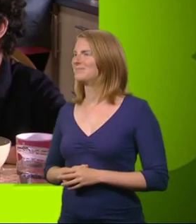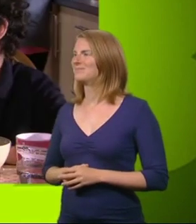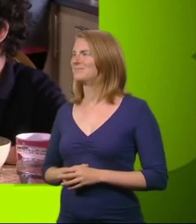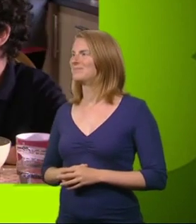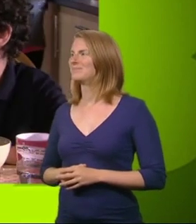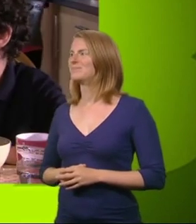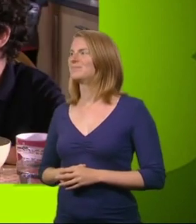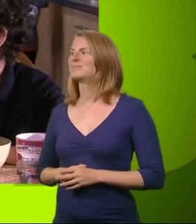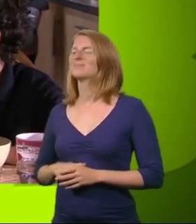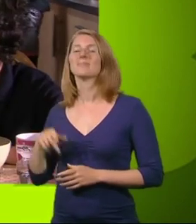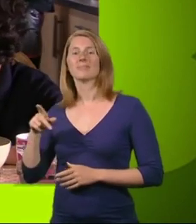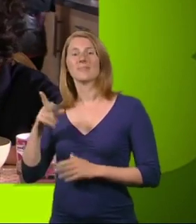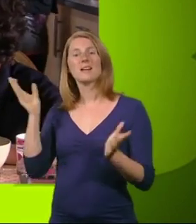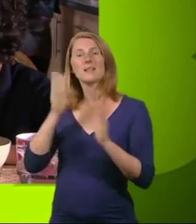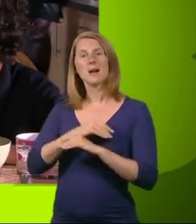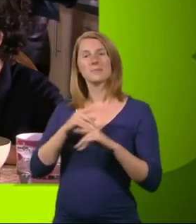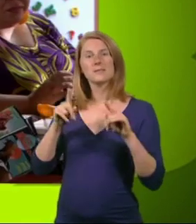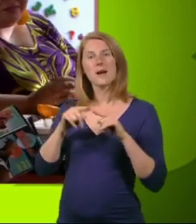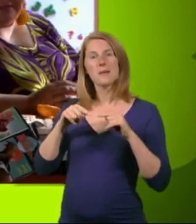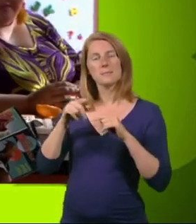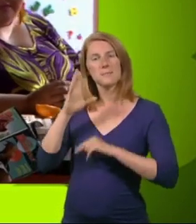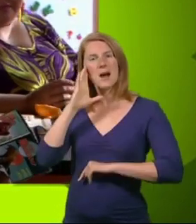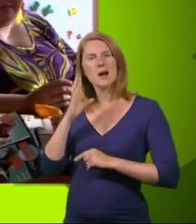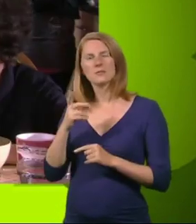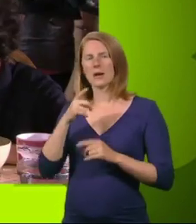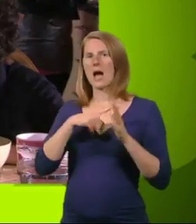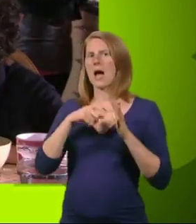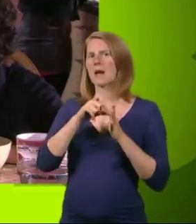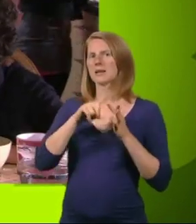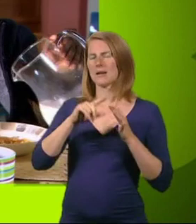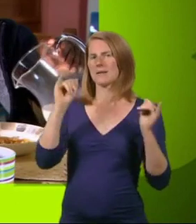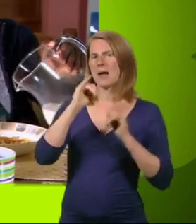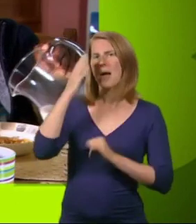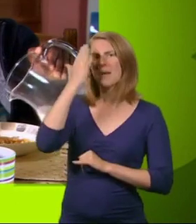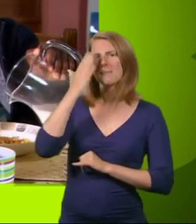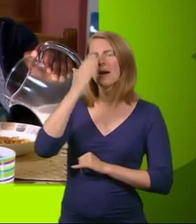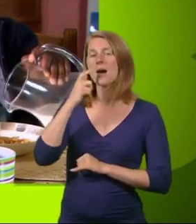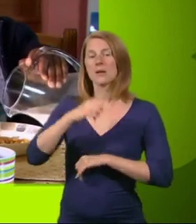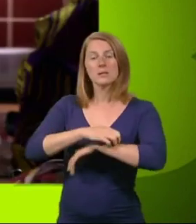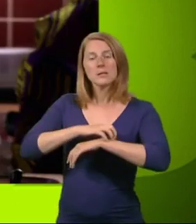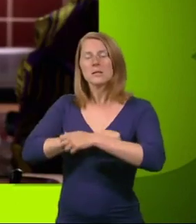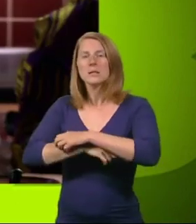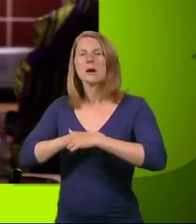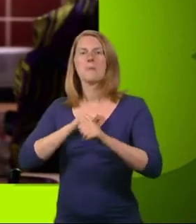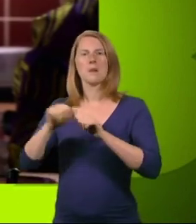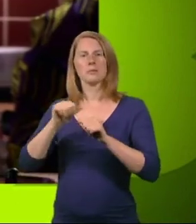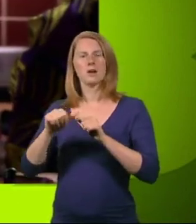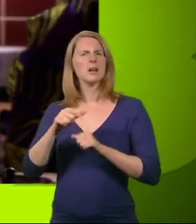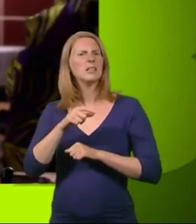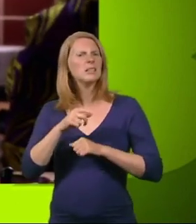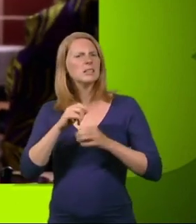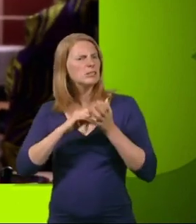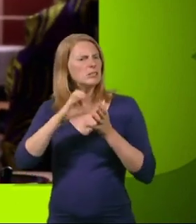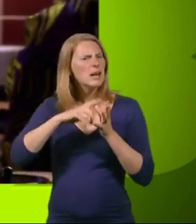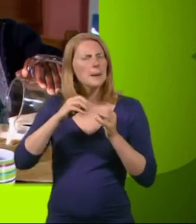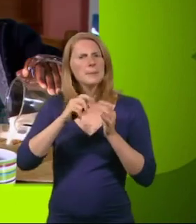They sleep in the same bed. Ade has nightmares and the scabies are a lot better now. What are scabies? The parasites that burrow